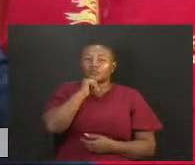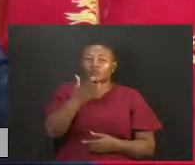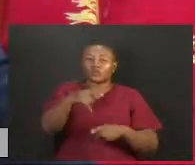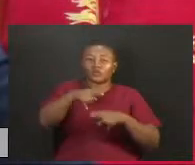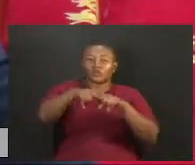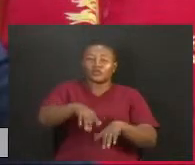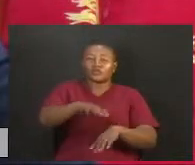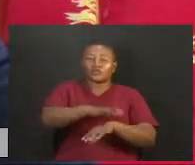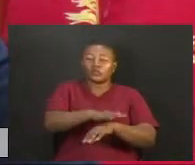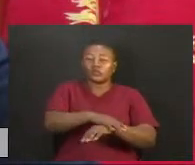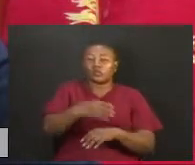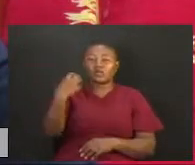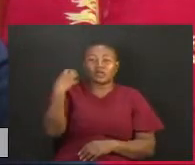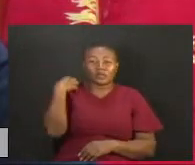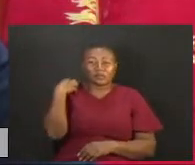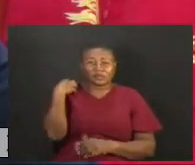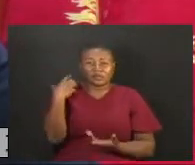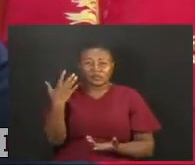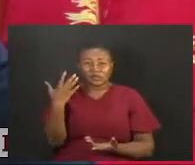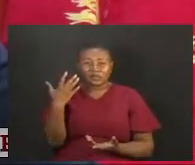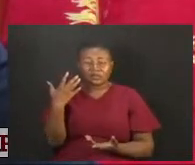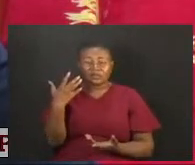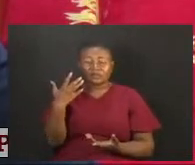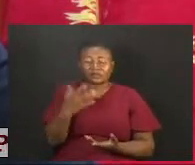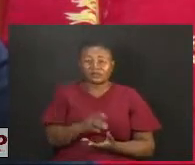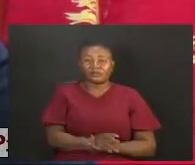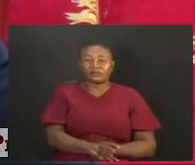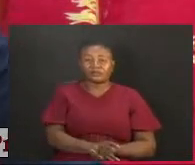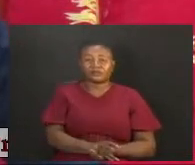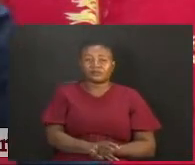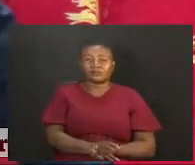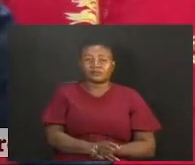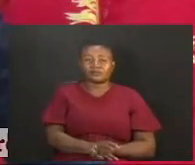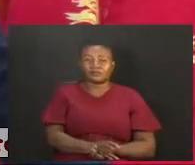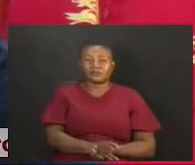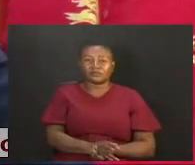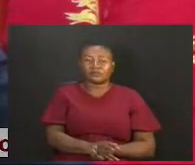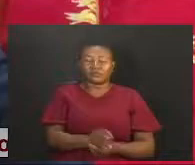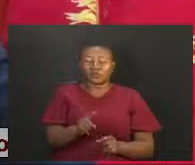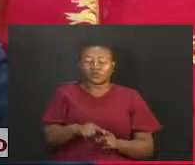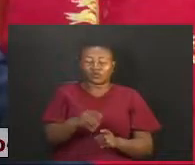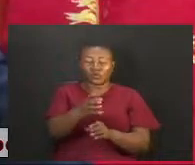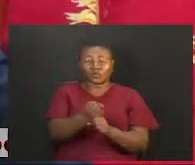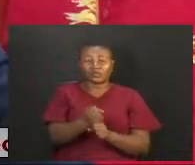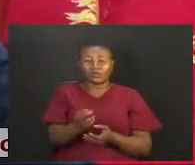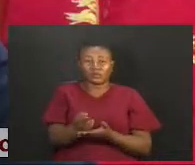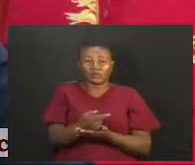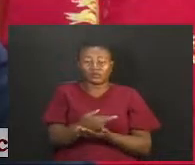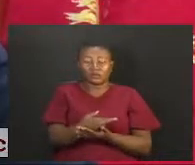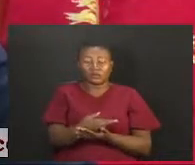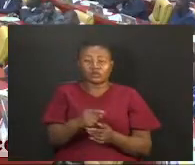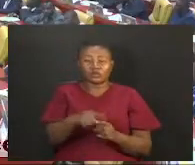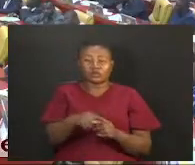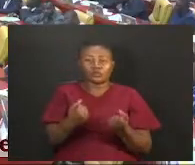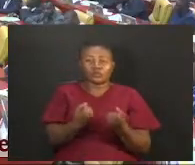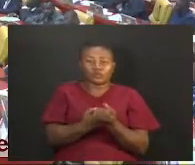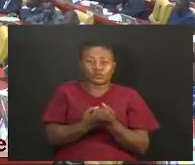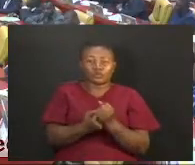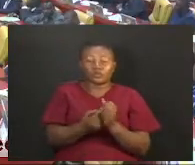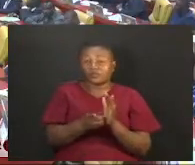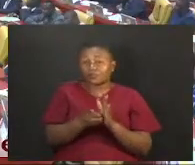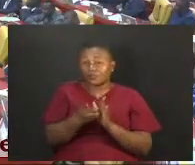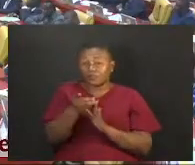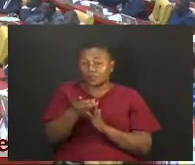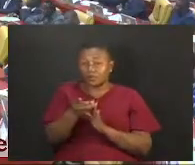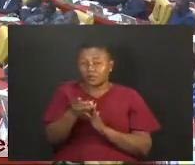on the benefits of its extractive sector to generate revenue to support development